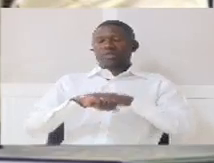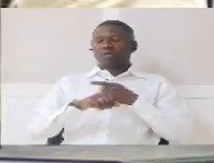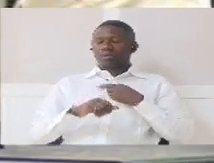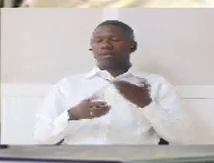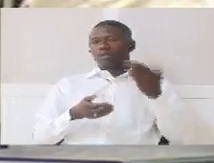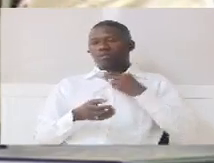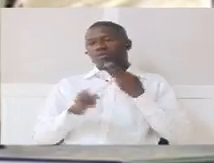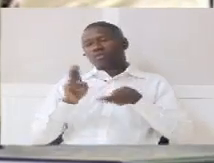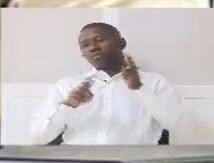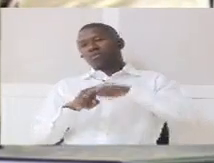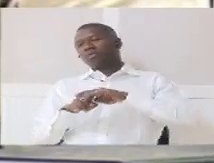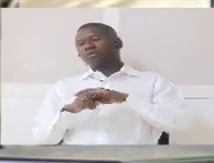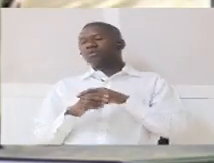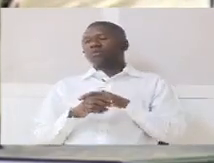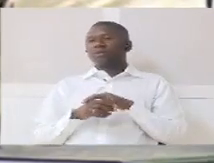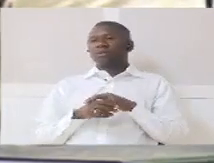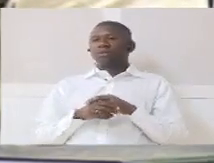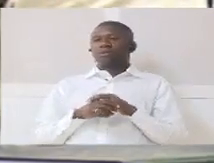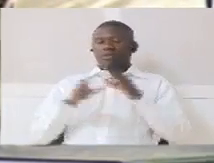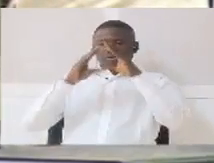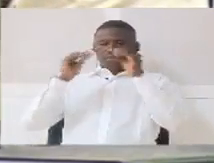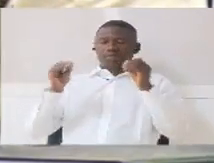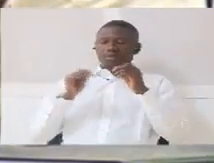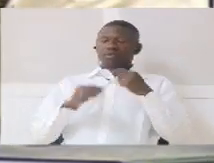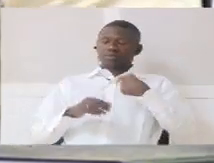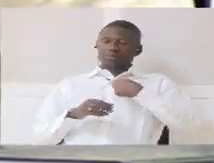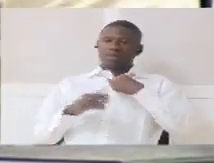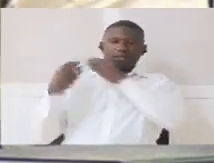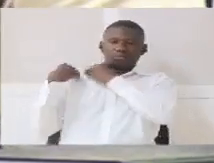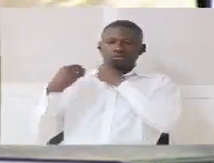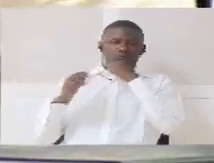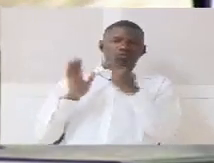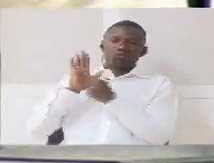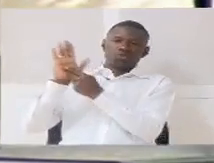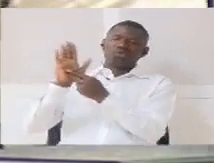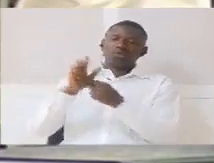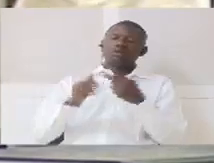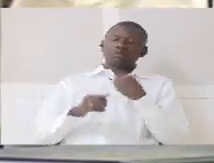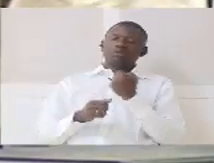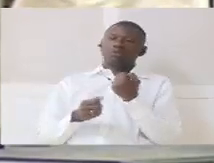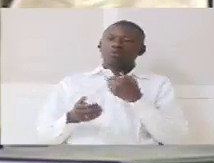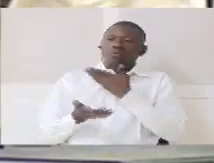report me at the headquarters